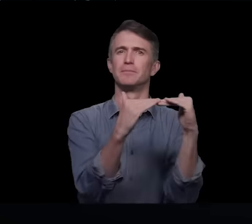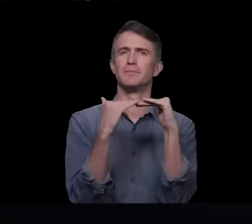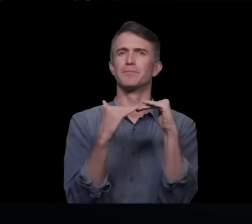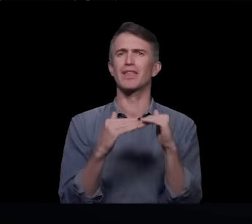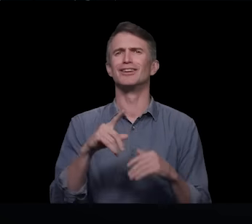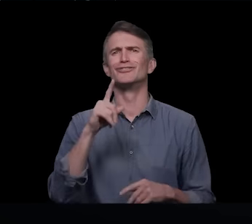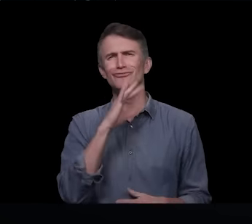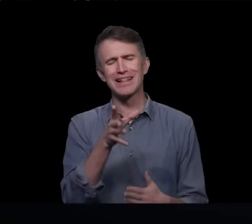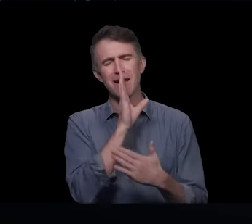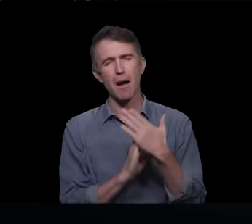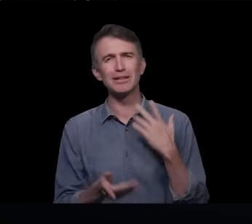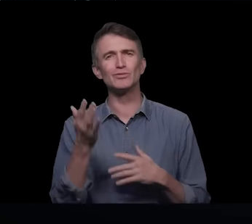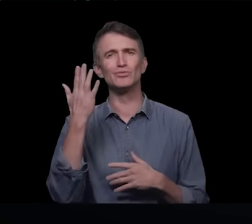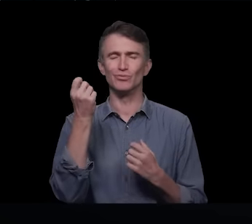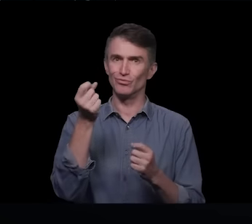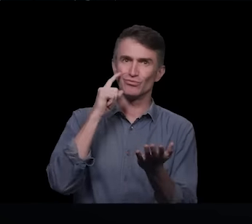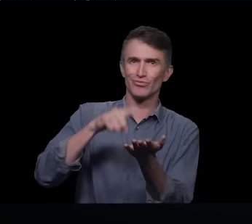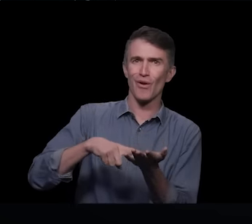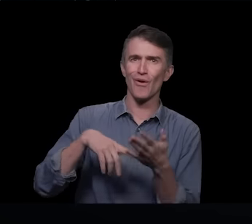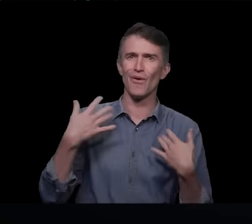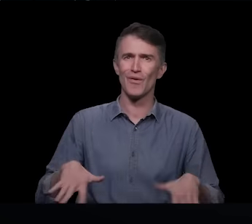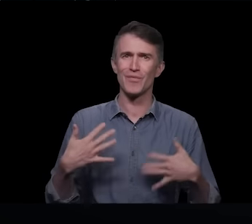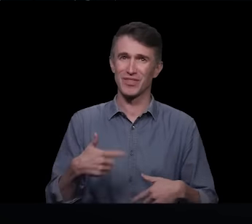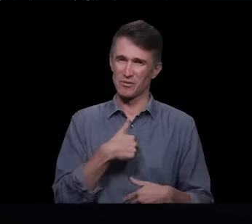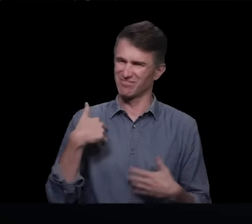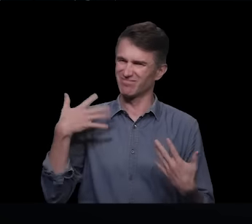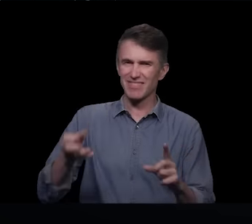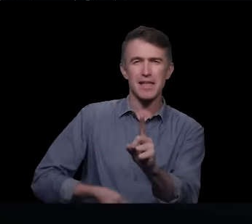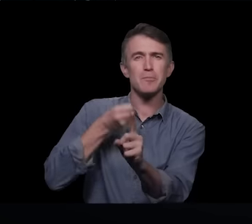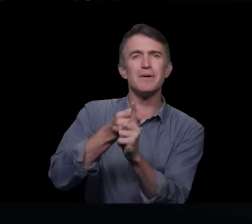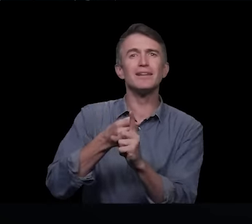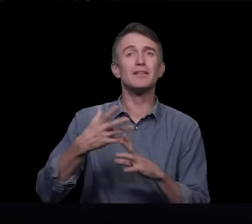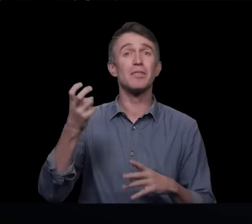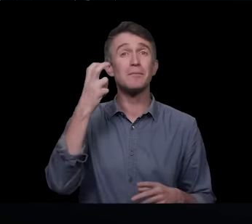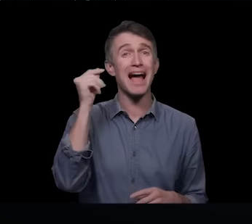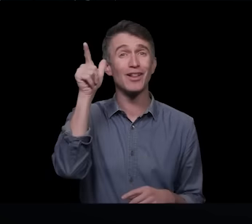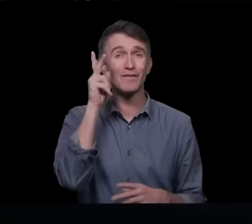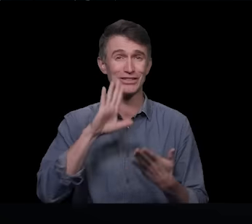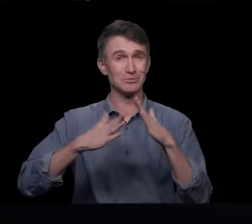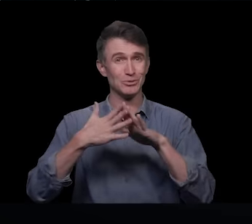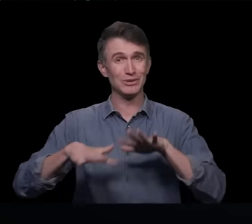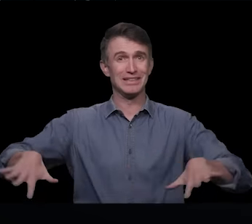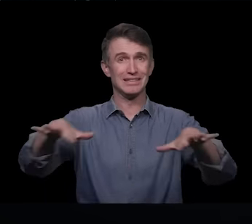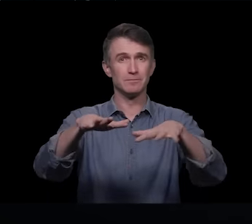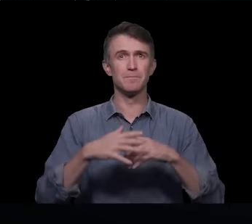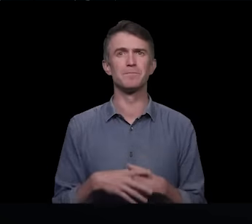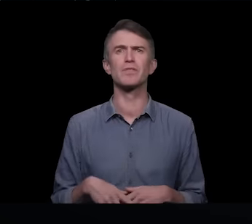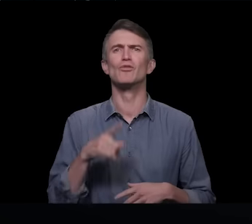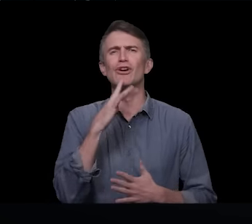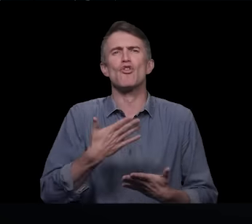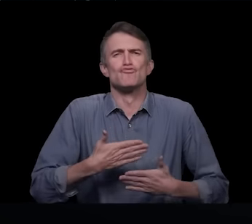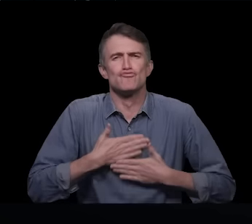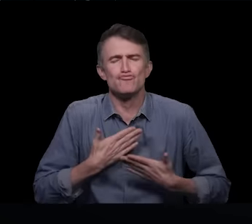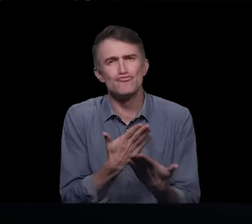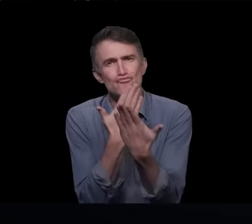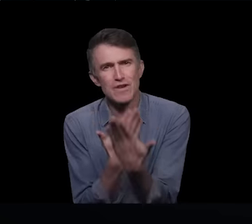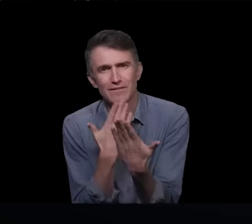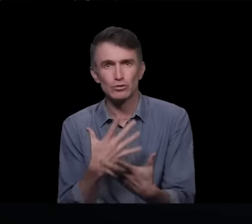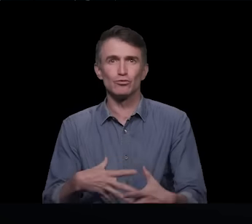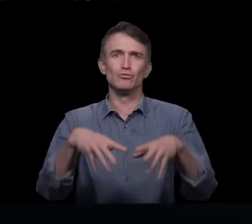experience. It's really humbling to know that we have positively impacted the blind and low vision communities, and we are